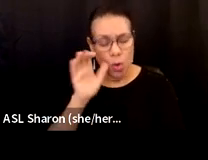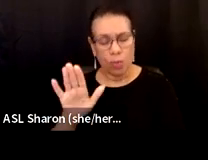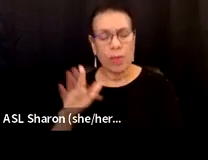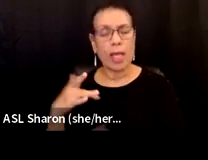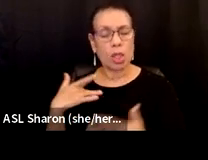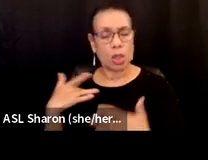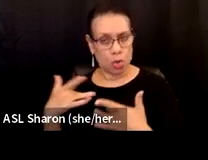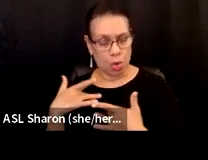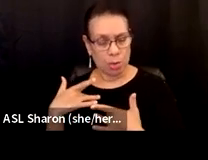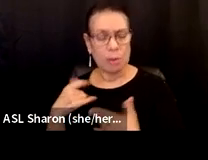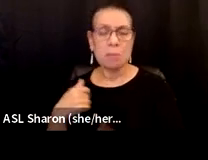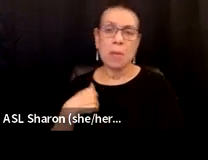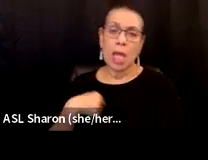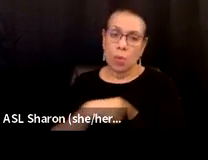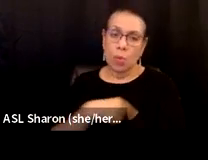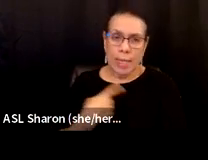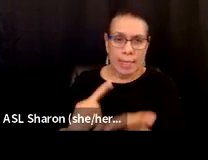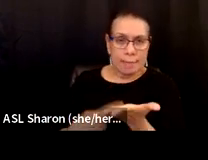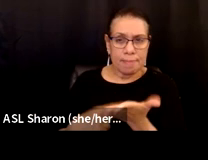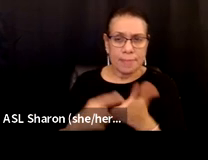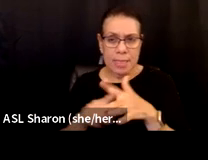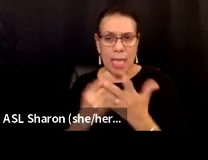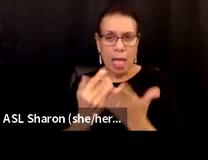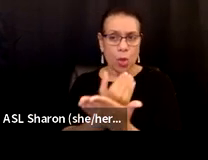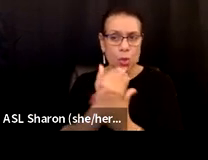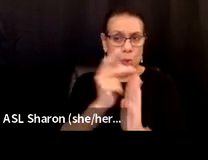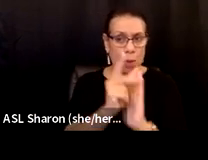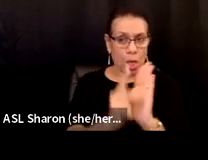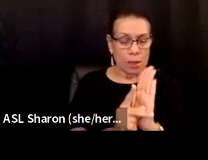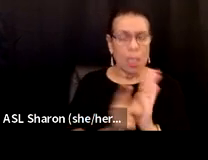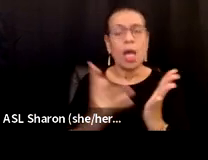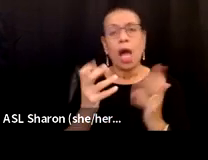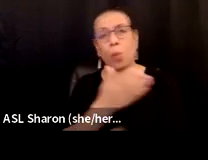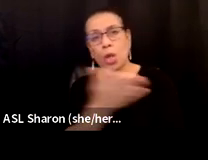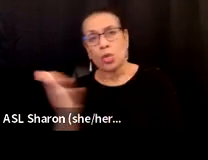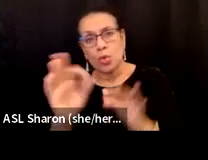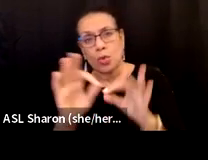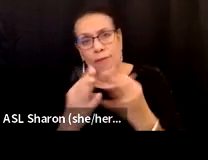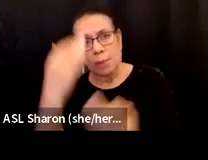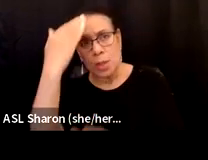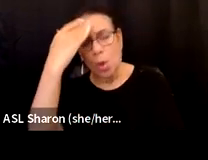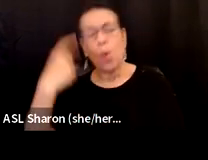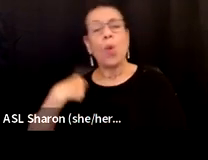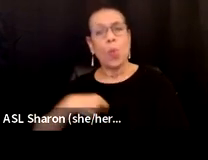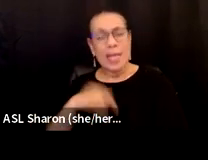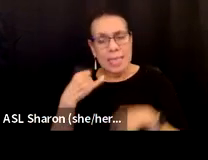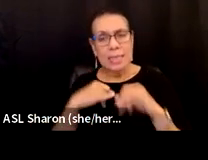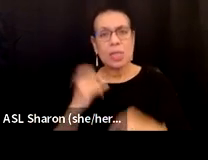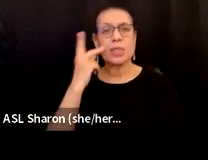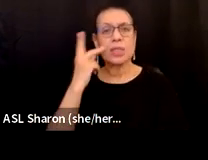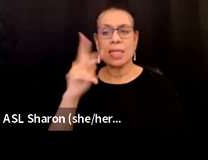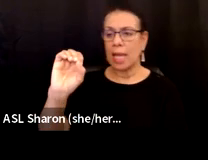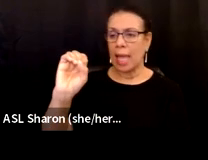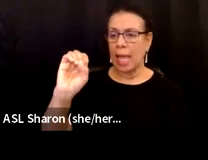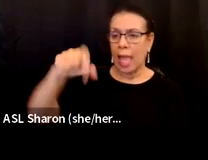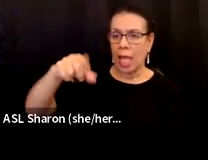i've continued to as we've continued to implement our new policy i want to assure our families that we are continuing to look at equity and that